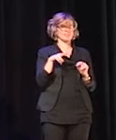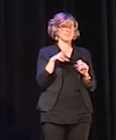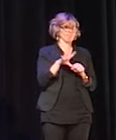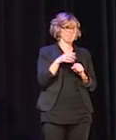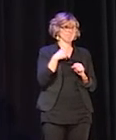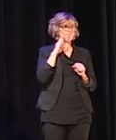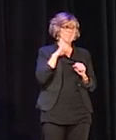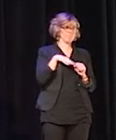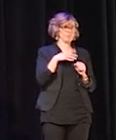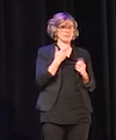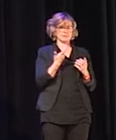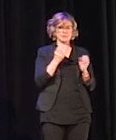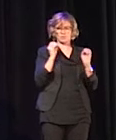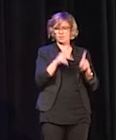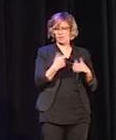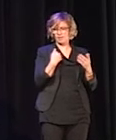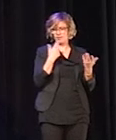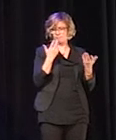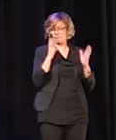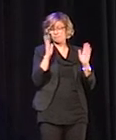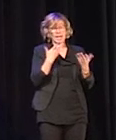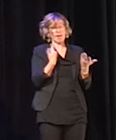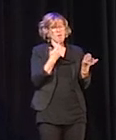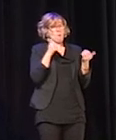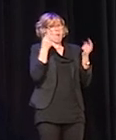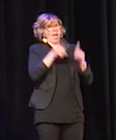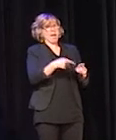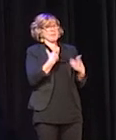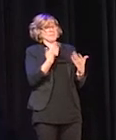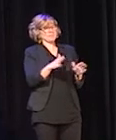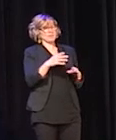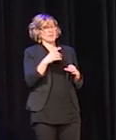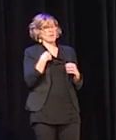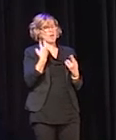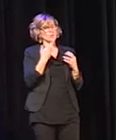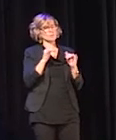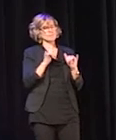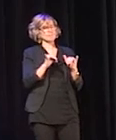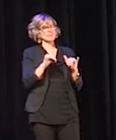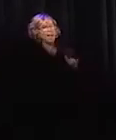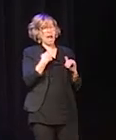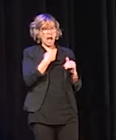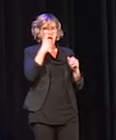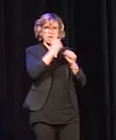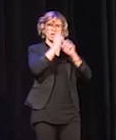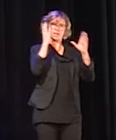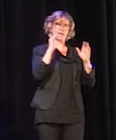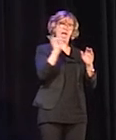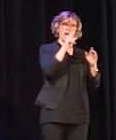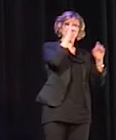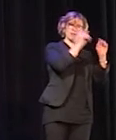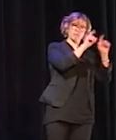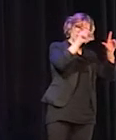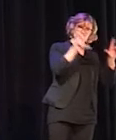maybe editing is impossible in VR. Maybe this isn't going to actually happen. But what I was getting wrong was that I was considering it the way that I showed you earlier. I was seeing it as premeditated frames,